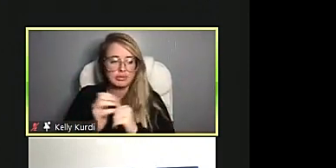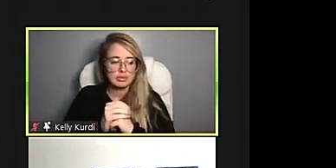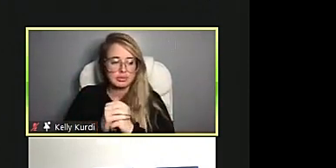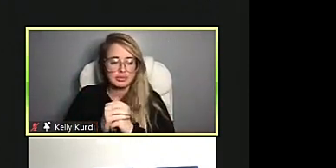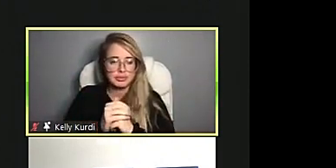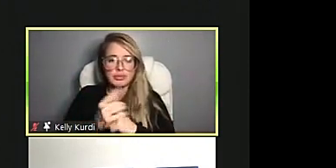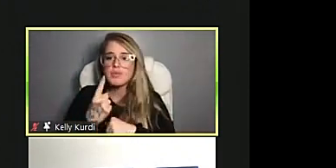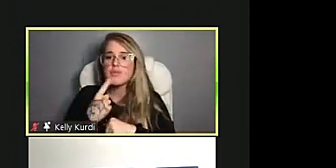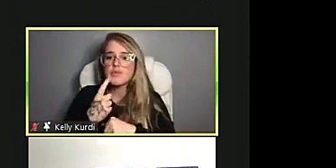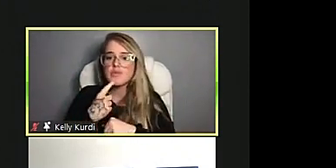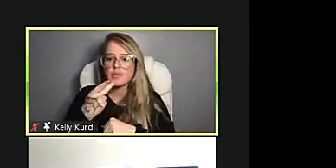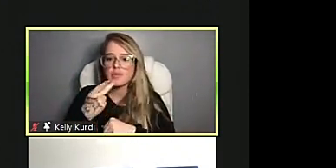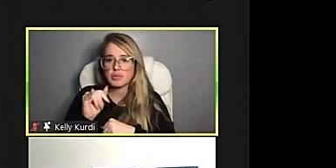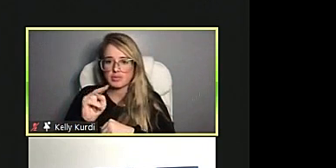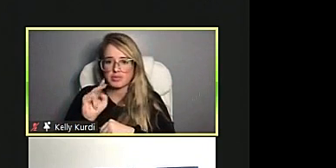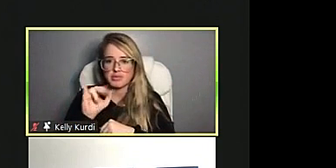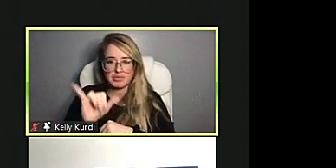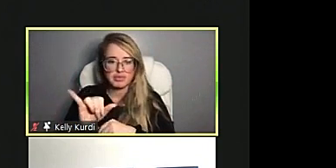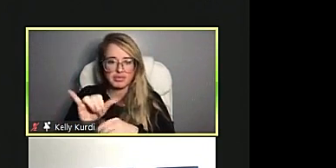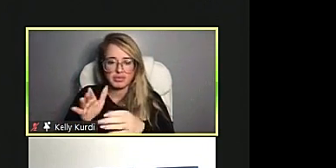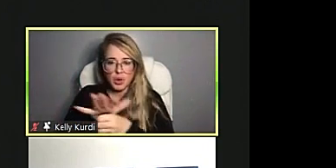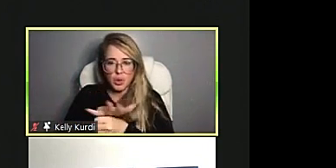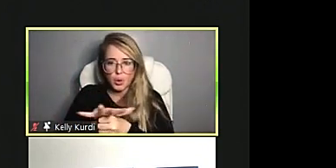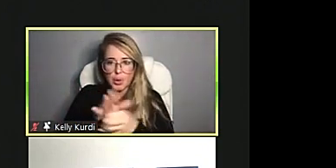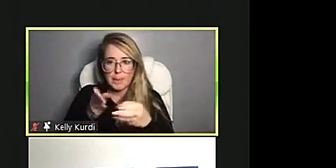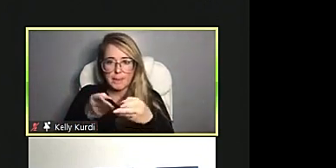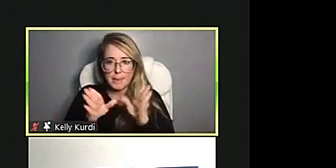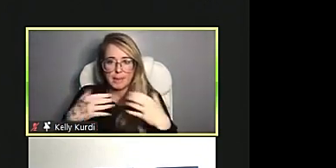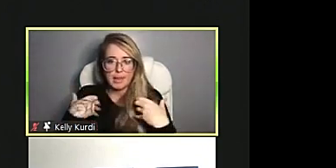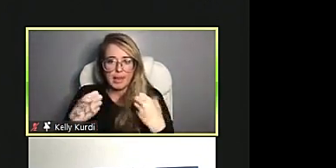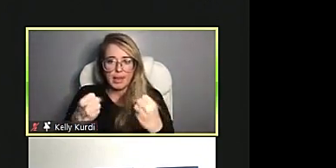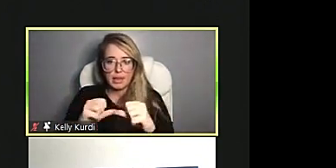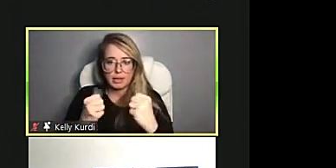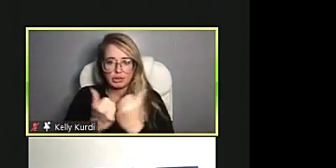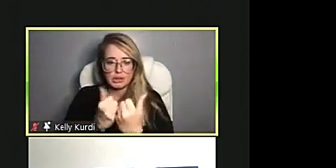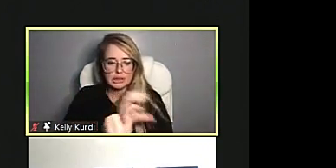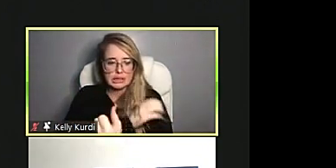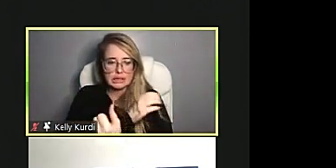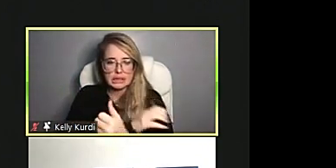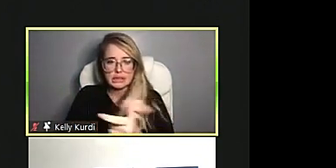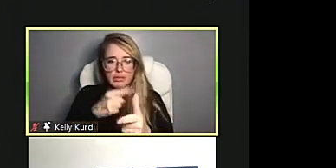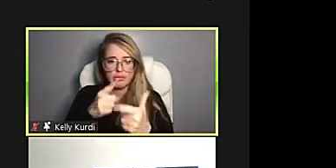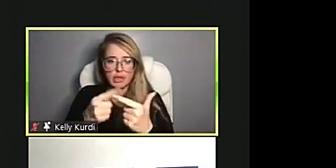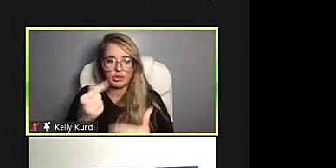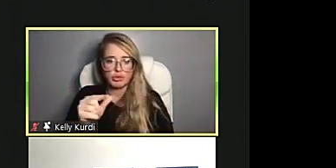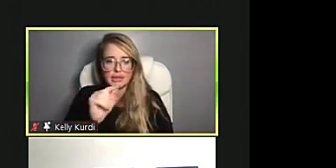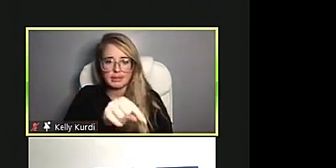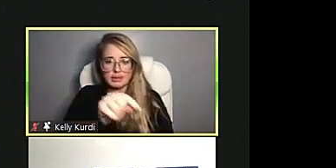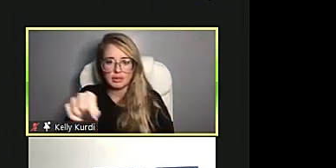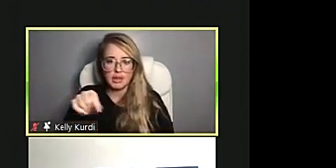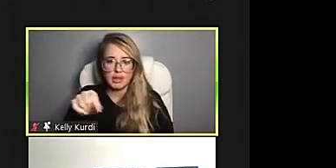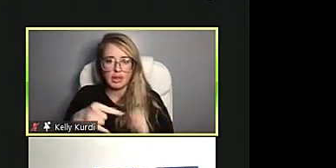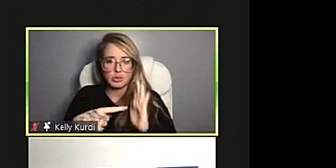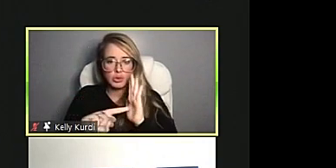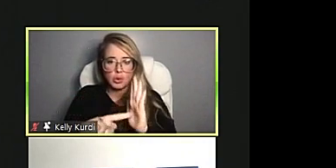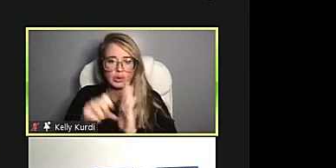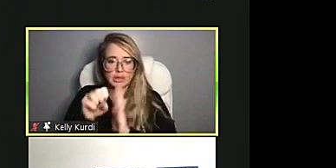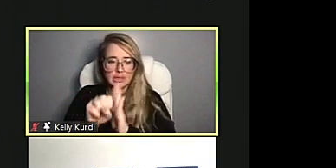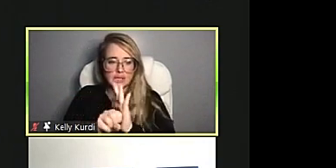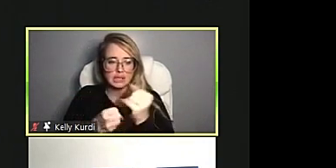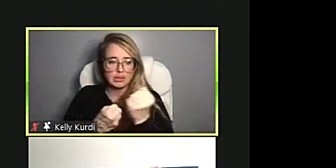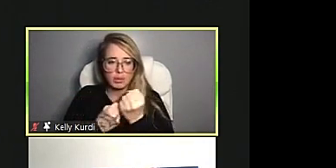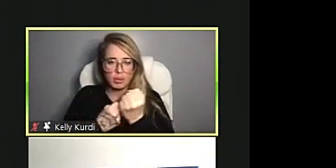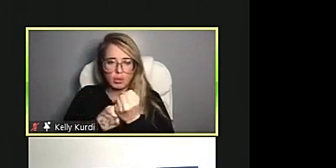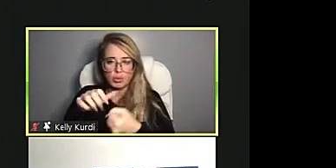red pins are local public health agency clinics. And then the green pins that you see are where the state is supporting local